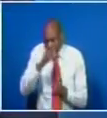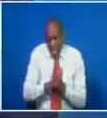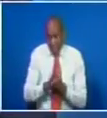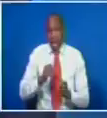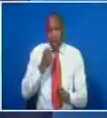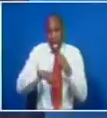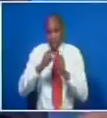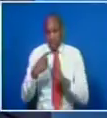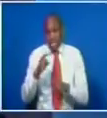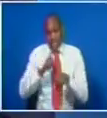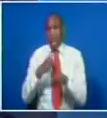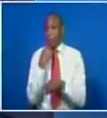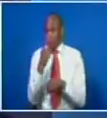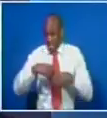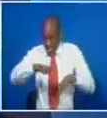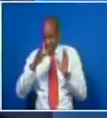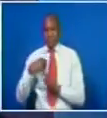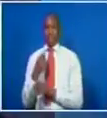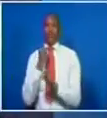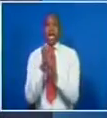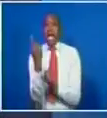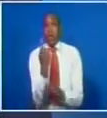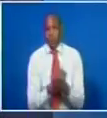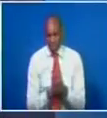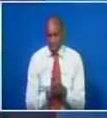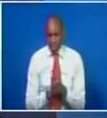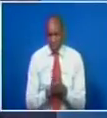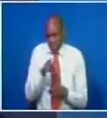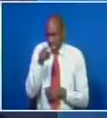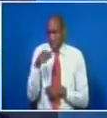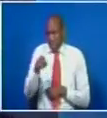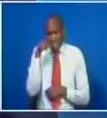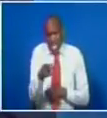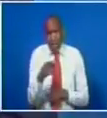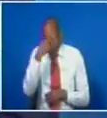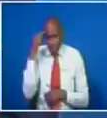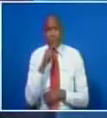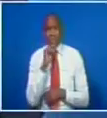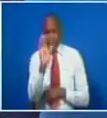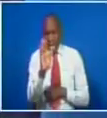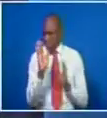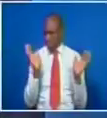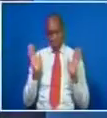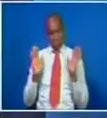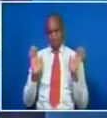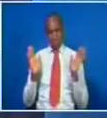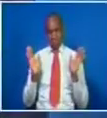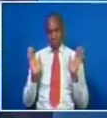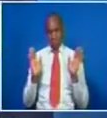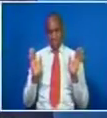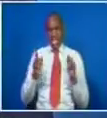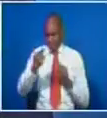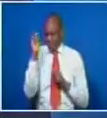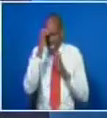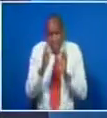own when Moi left the stage. So he's also not here because his father brought him into the stage. He's